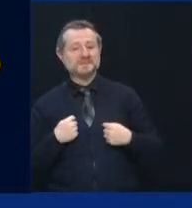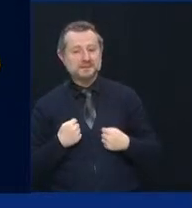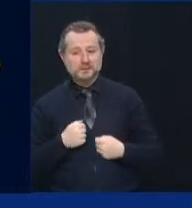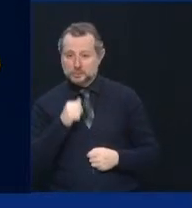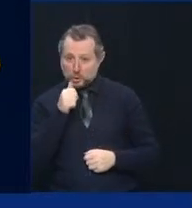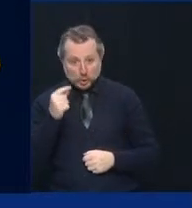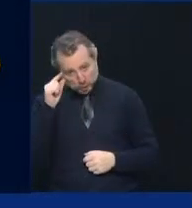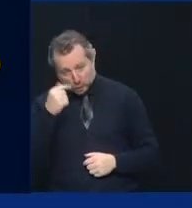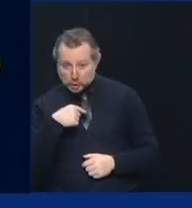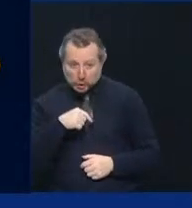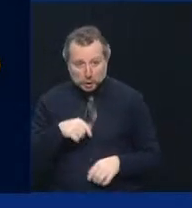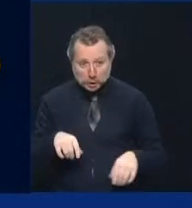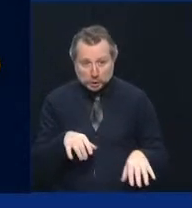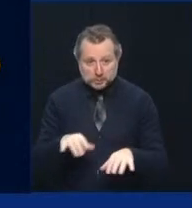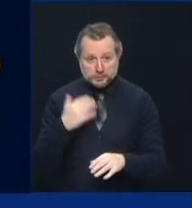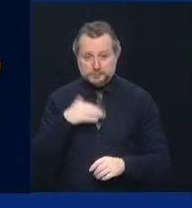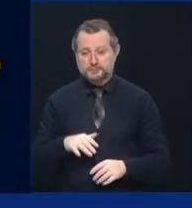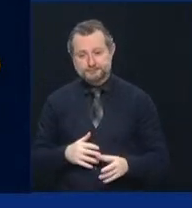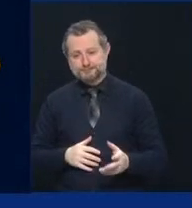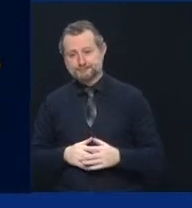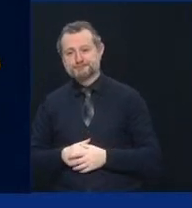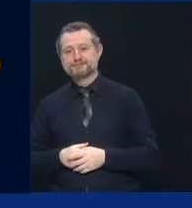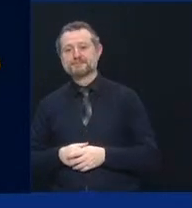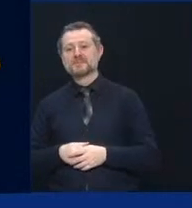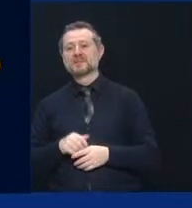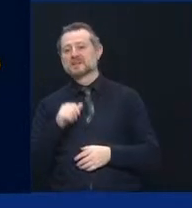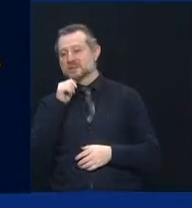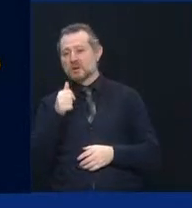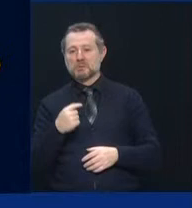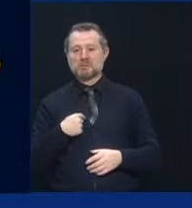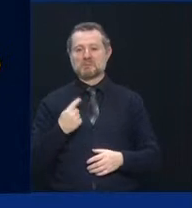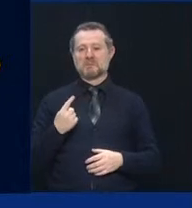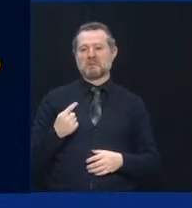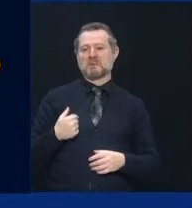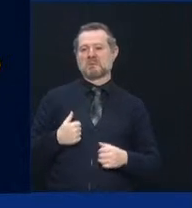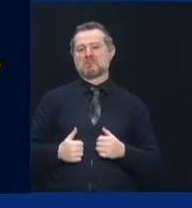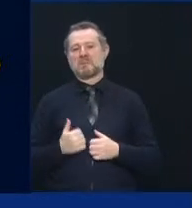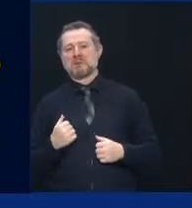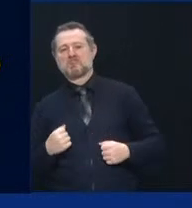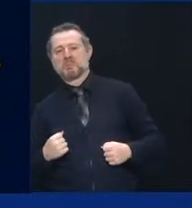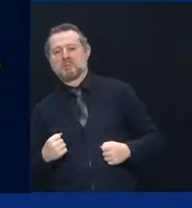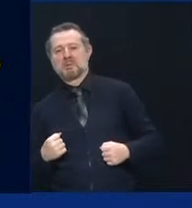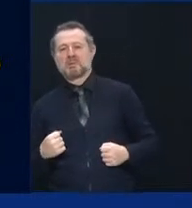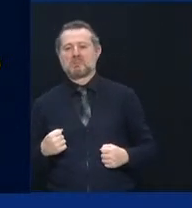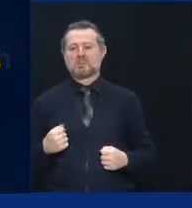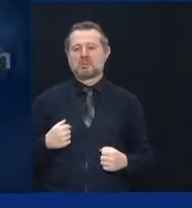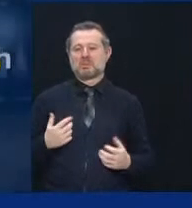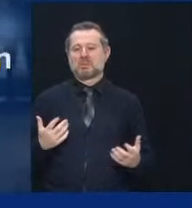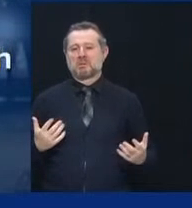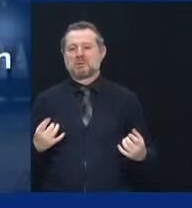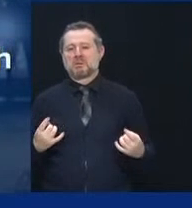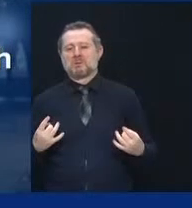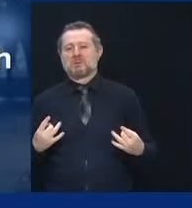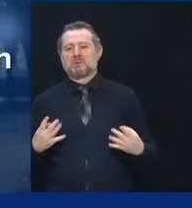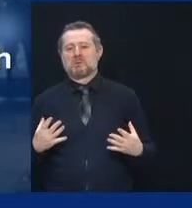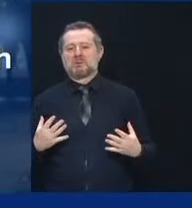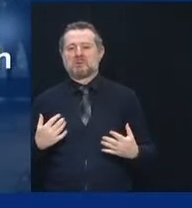my most rhetorical expressions, but appropriate for Thanksgiving. Don't get cocky with COVID.